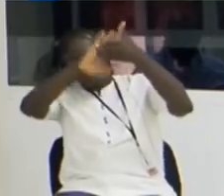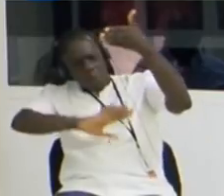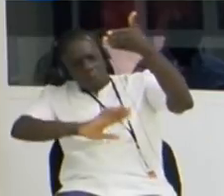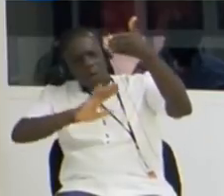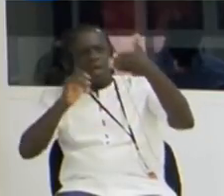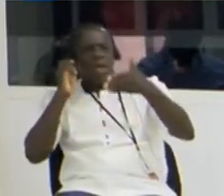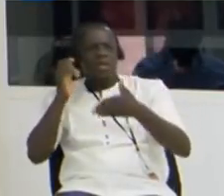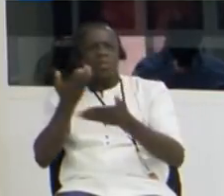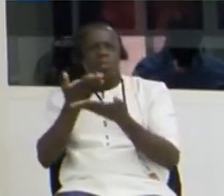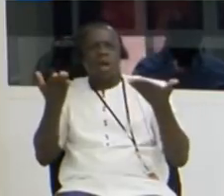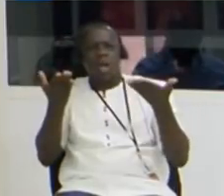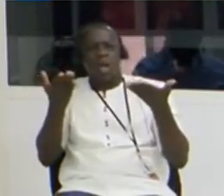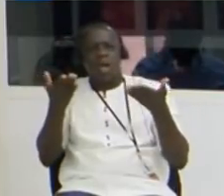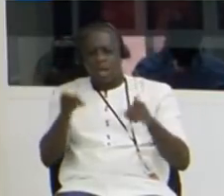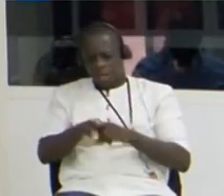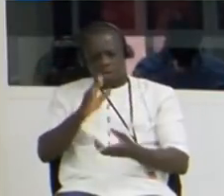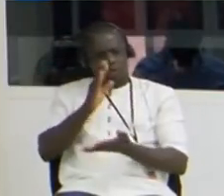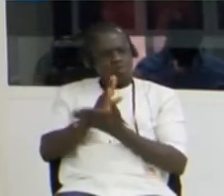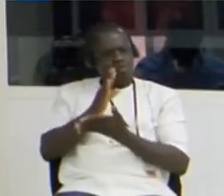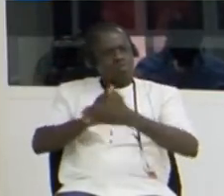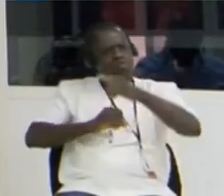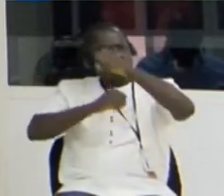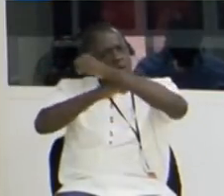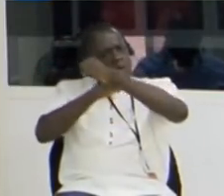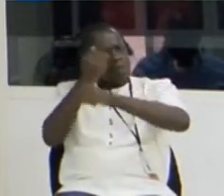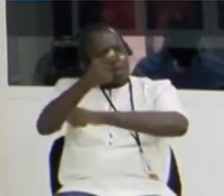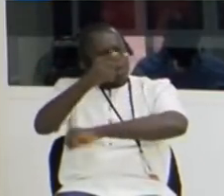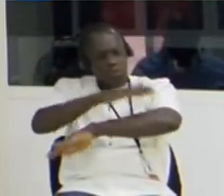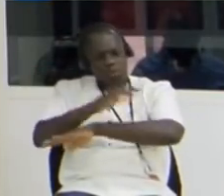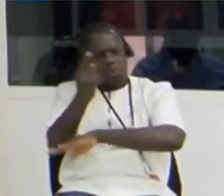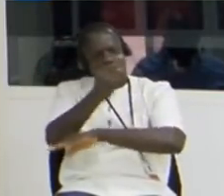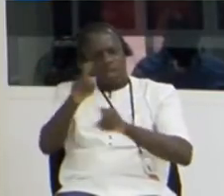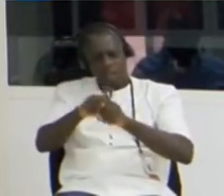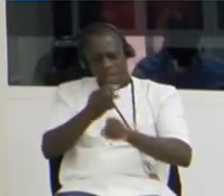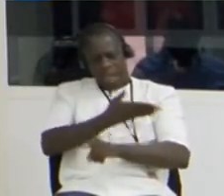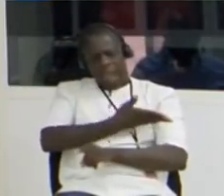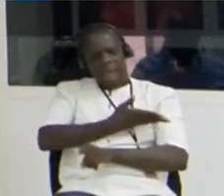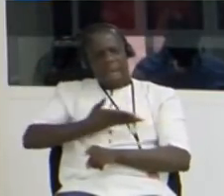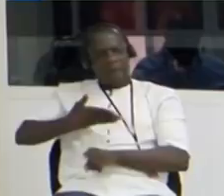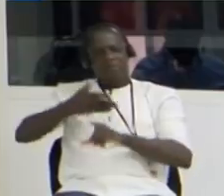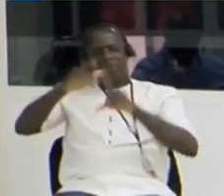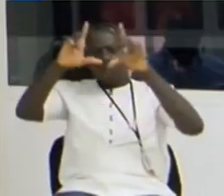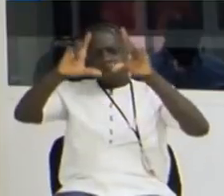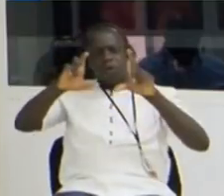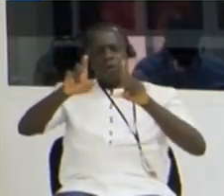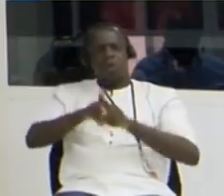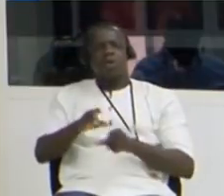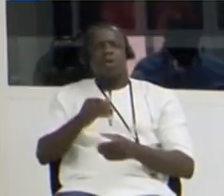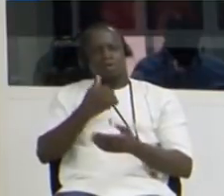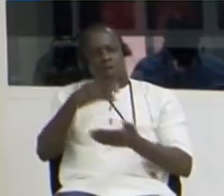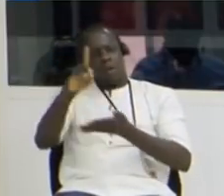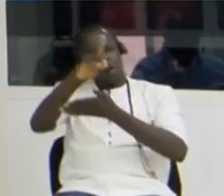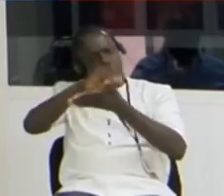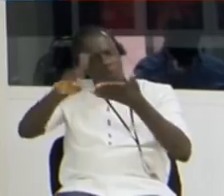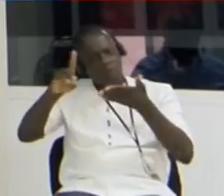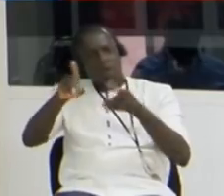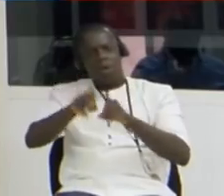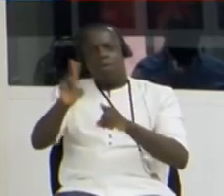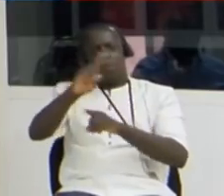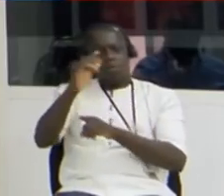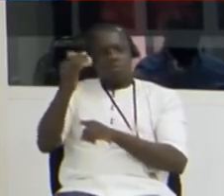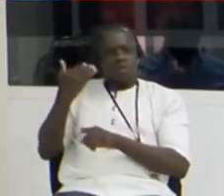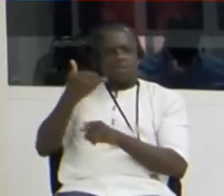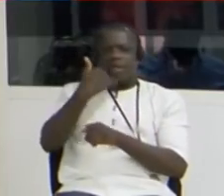if scholarships is only the passport size photographs. So what was done was we provided what was